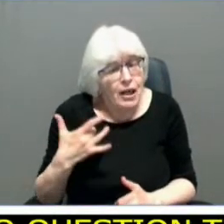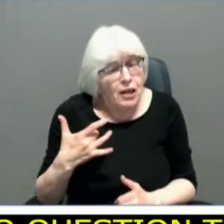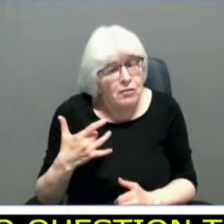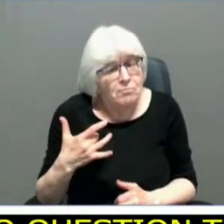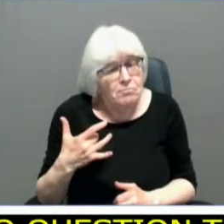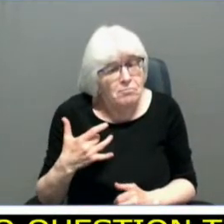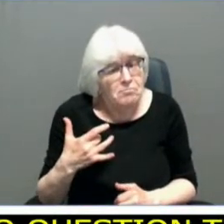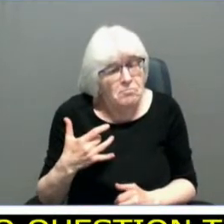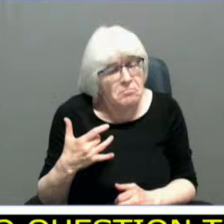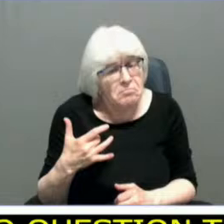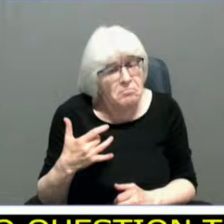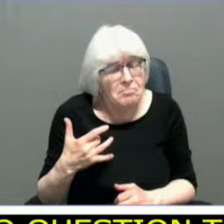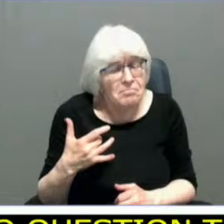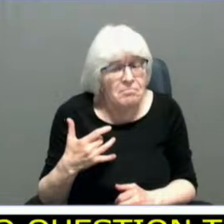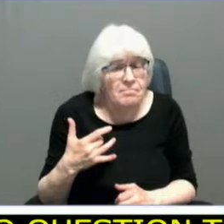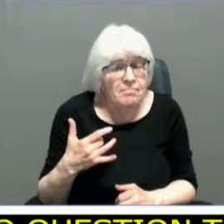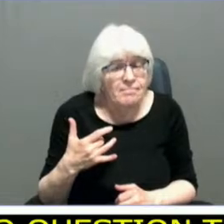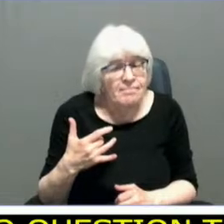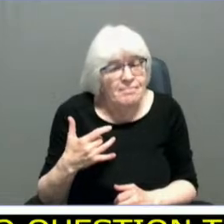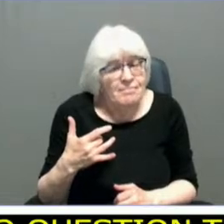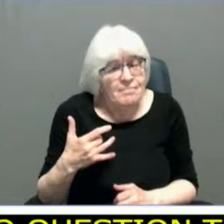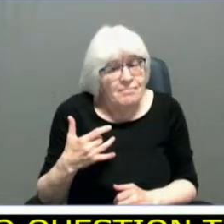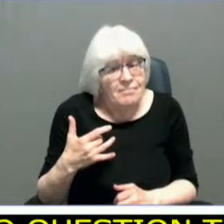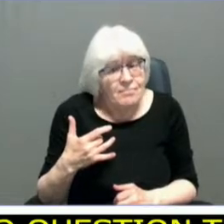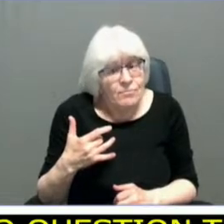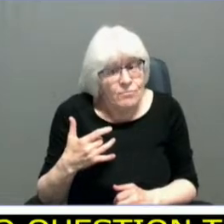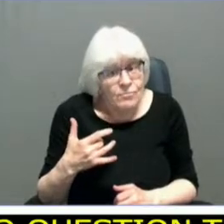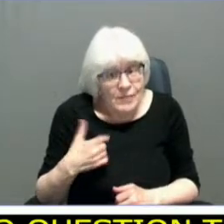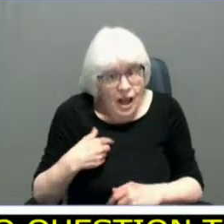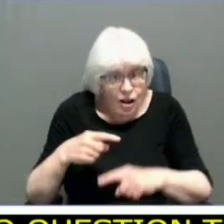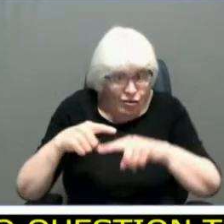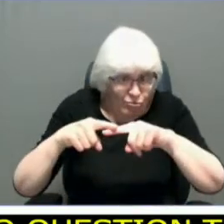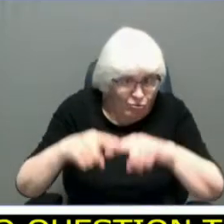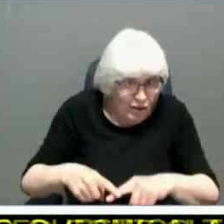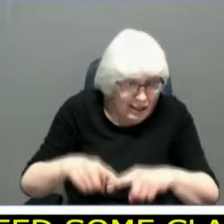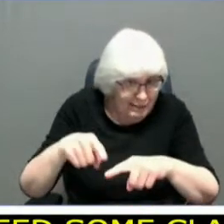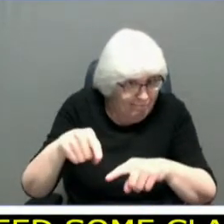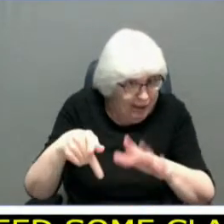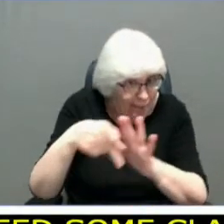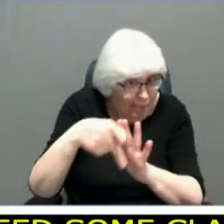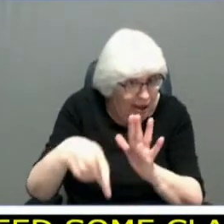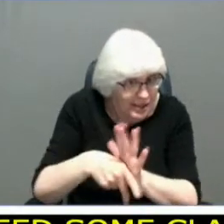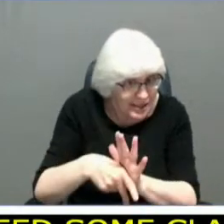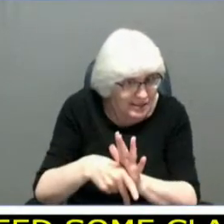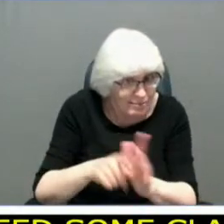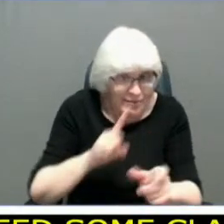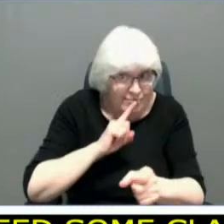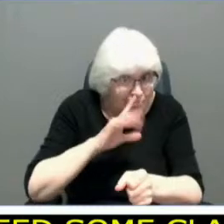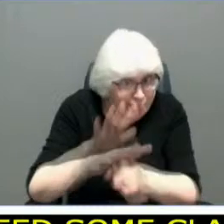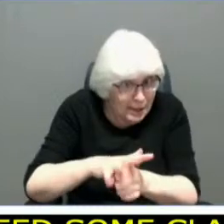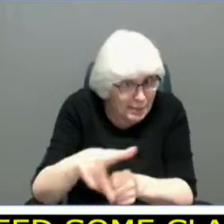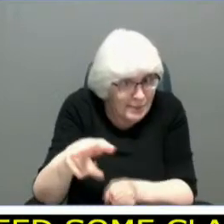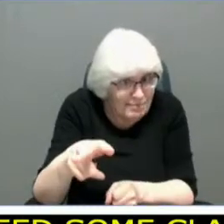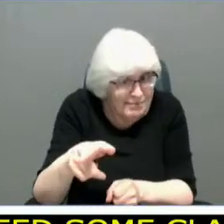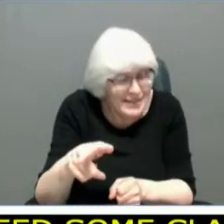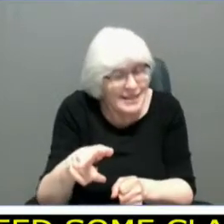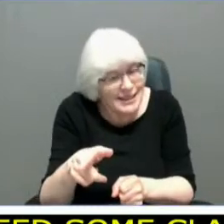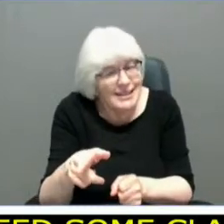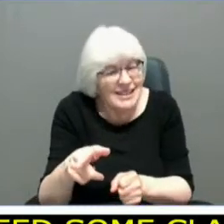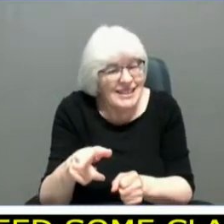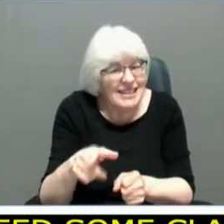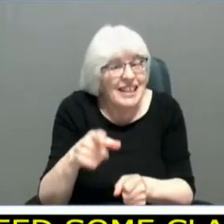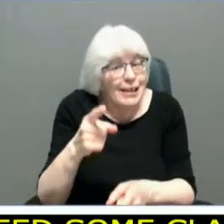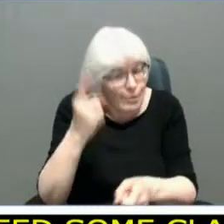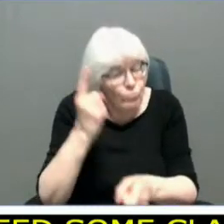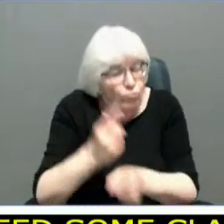ideologically we're aligned on the policy. On the policy commitment is there. But now it's time for the